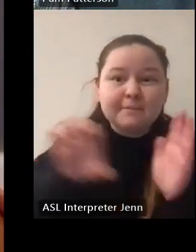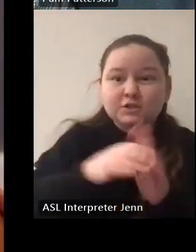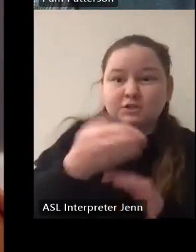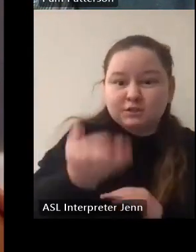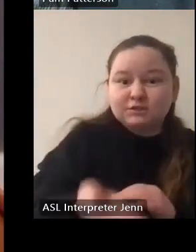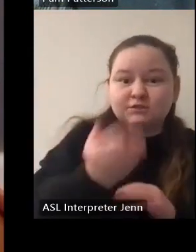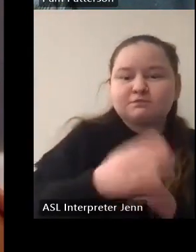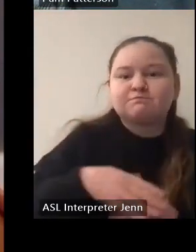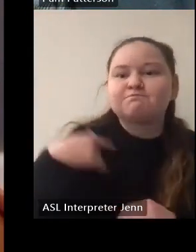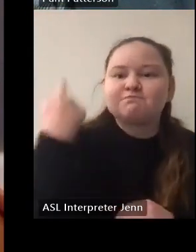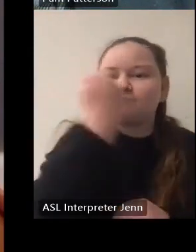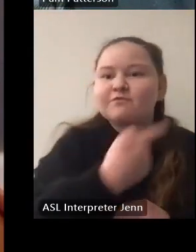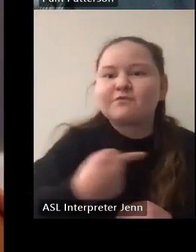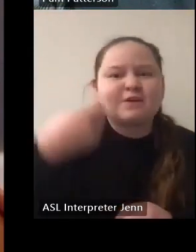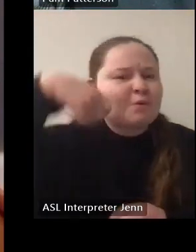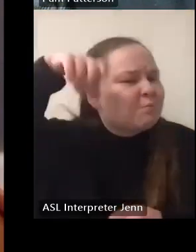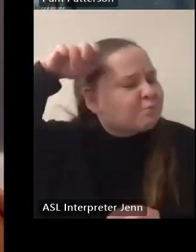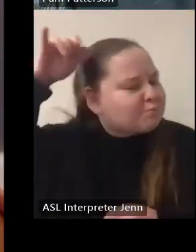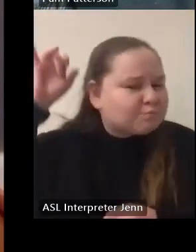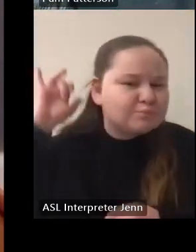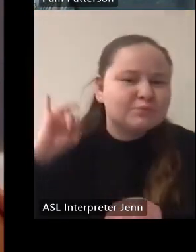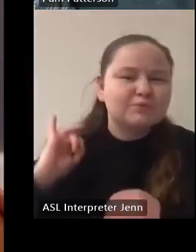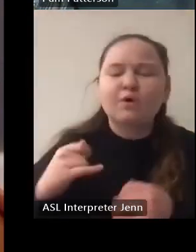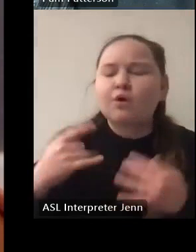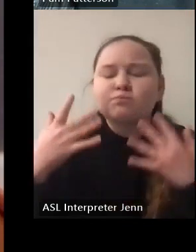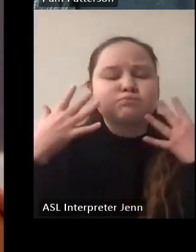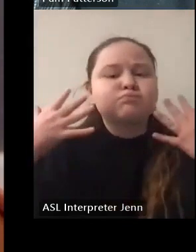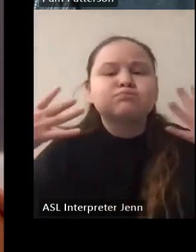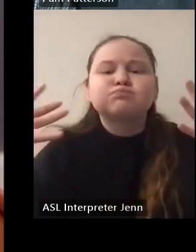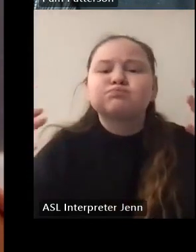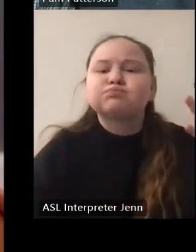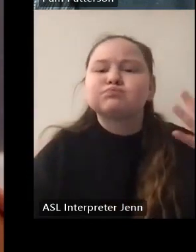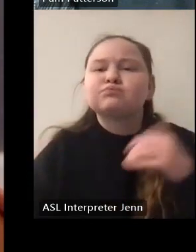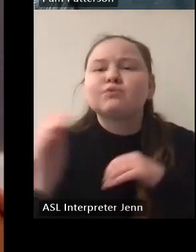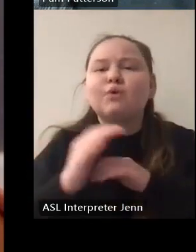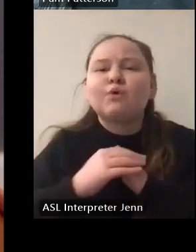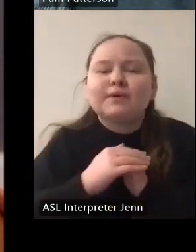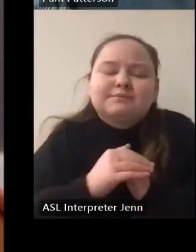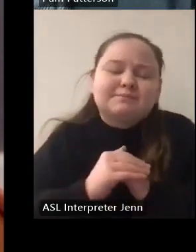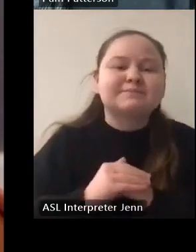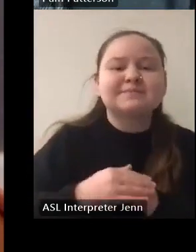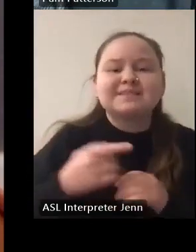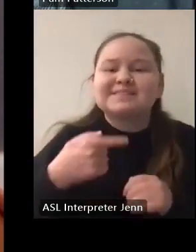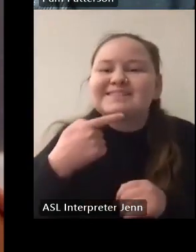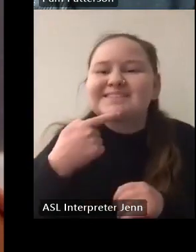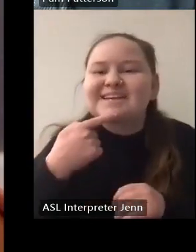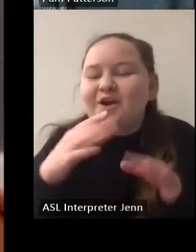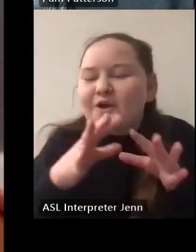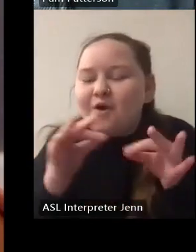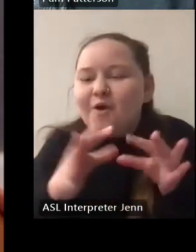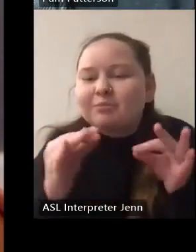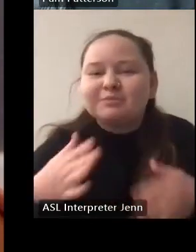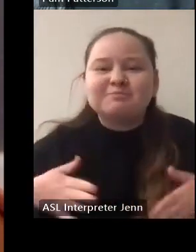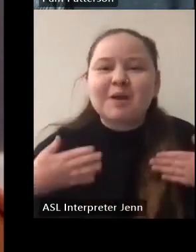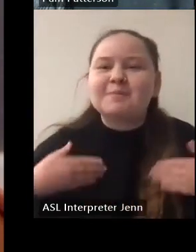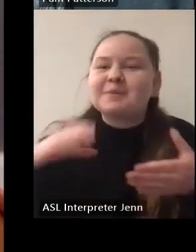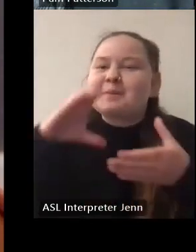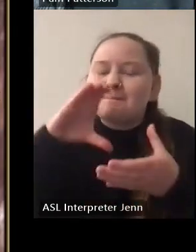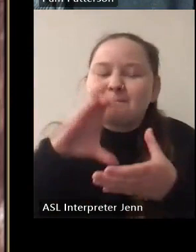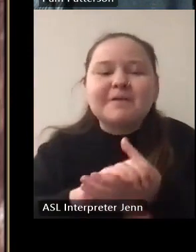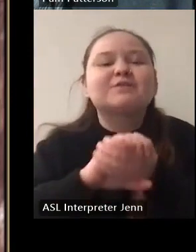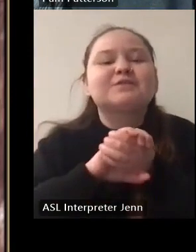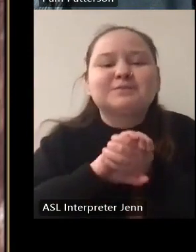as blonde and glowing, is shown to the right, and to the left, text snappily narrates her day-to-day life. A